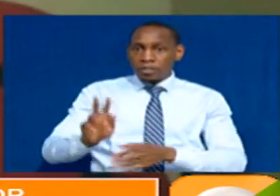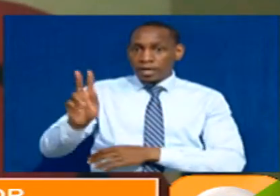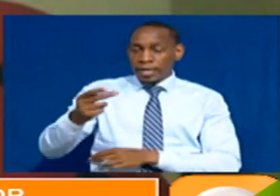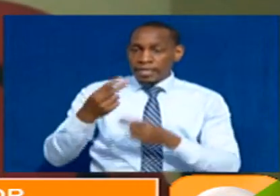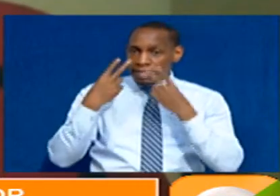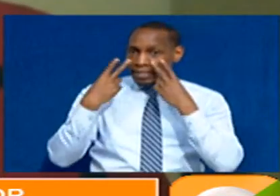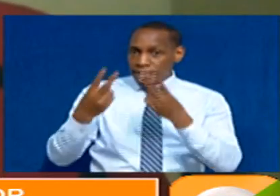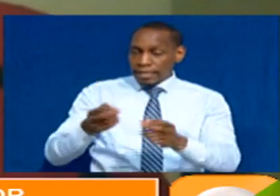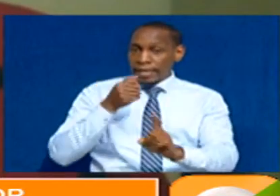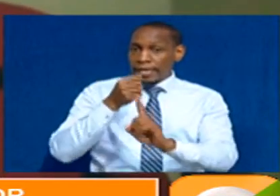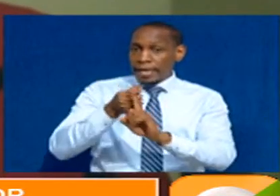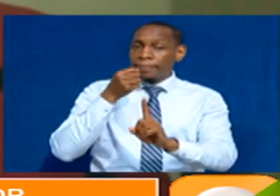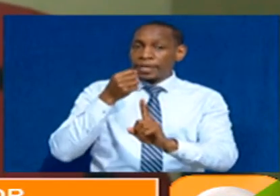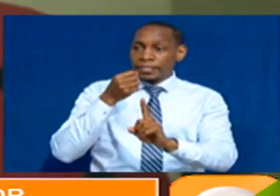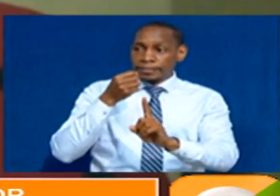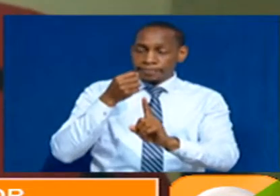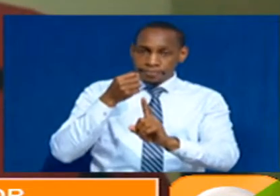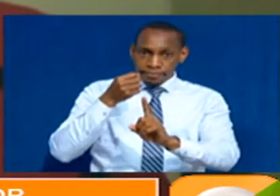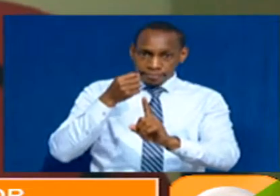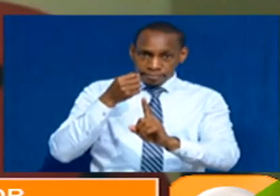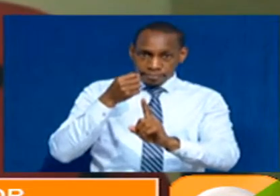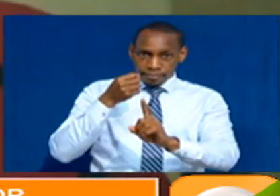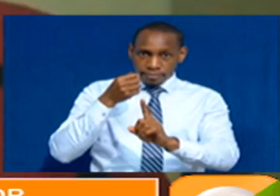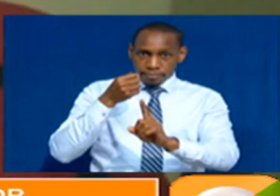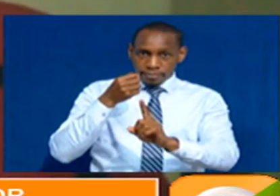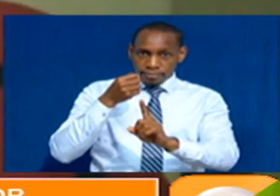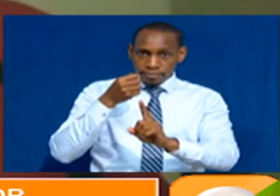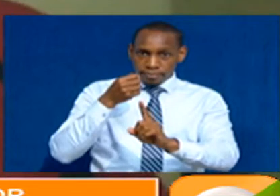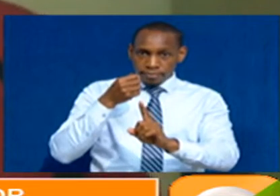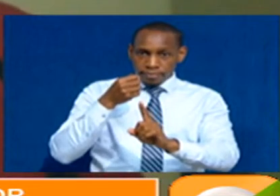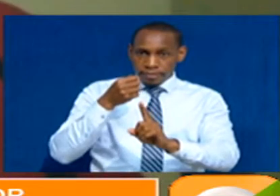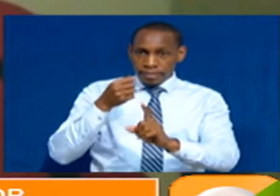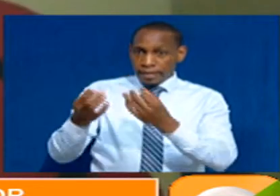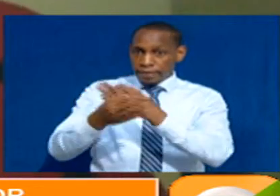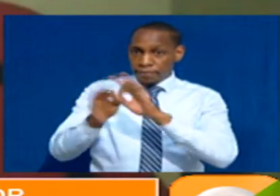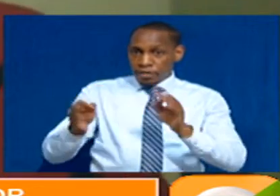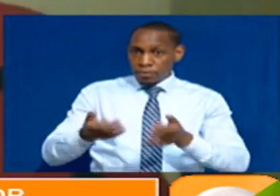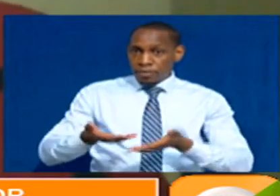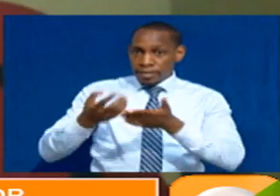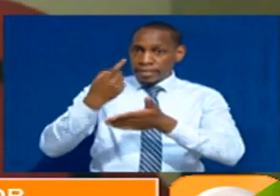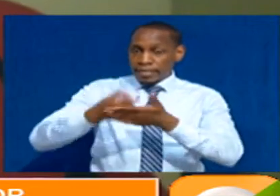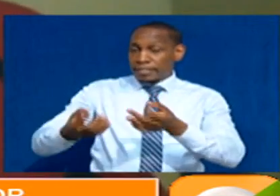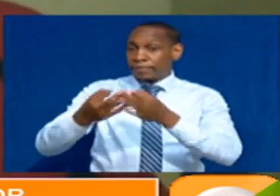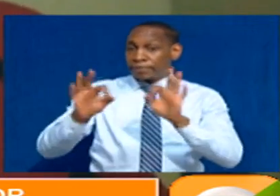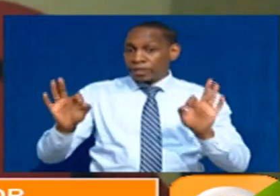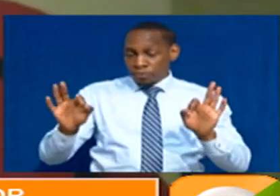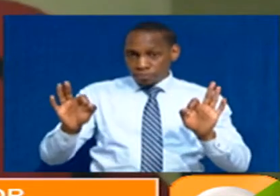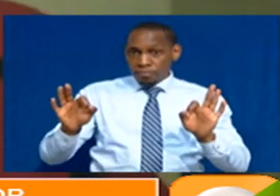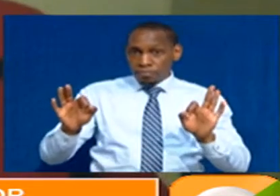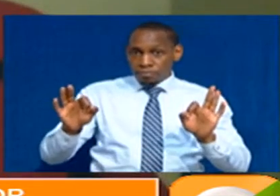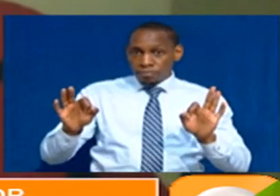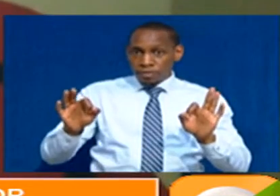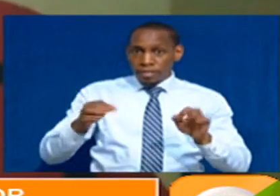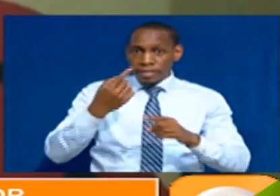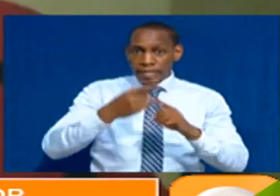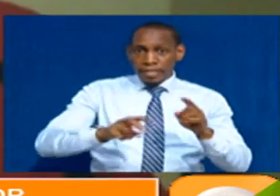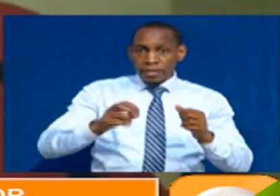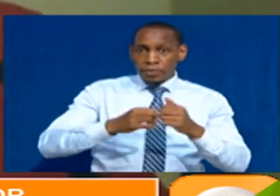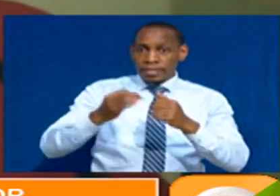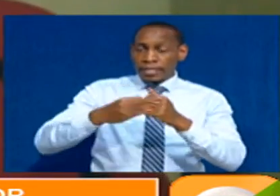just looking at the impact of that amnesty that was given, the tax amnesty of, is it